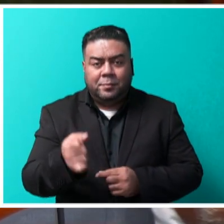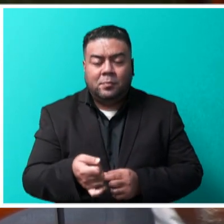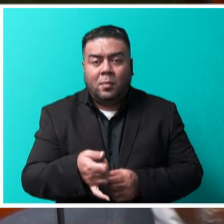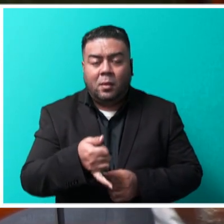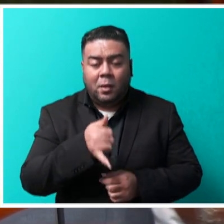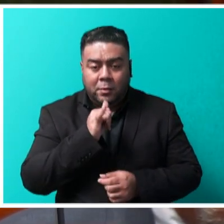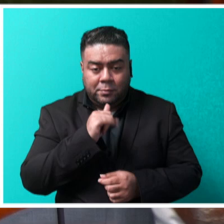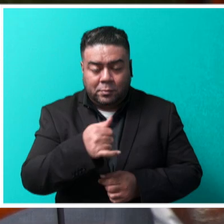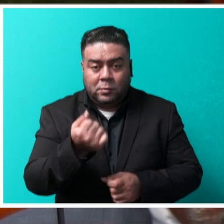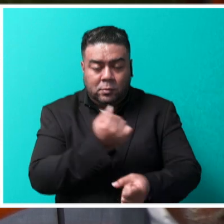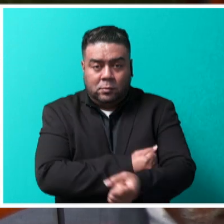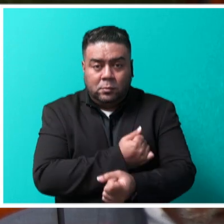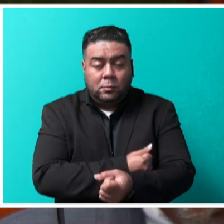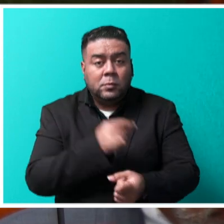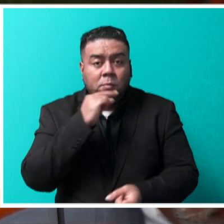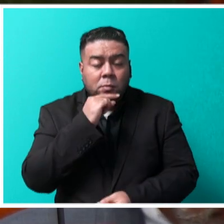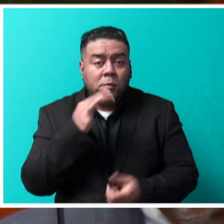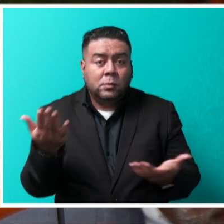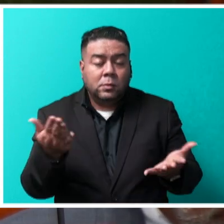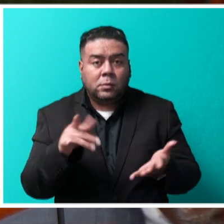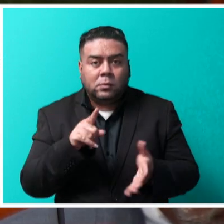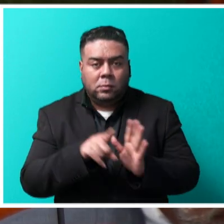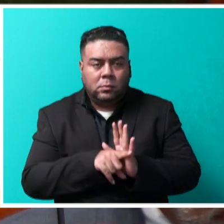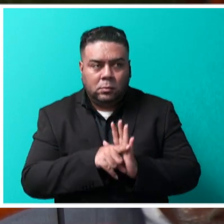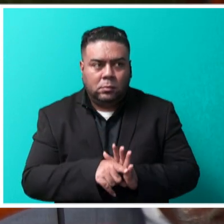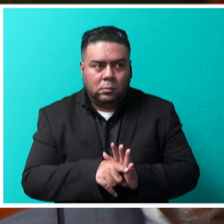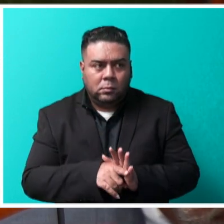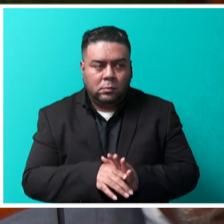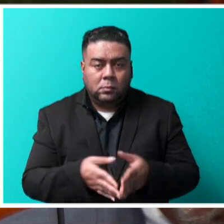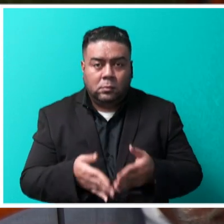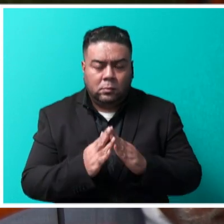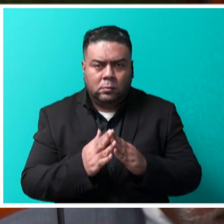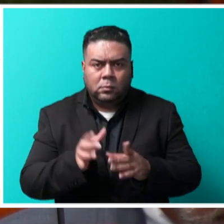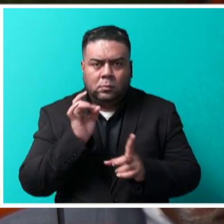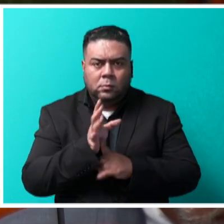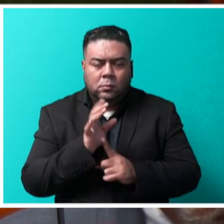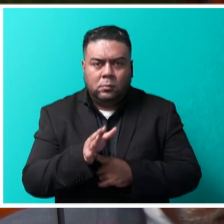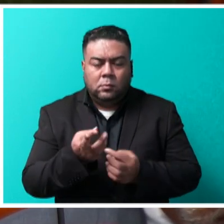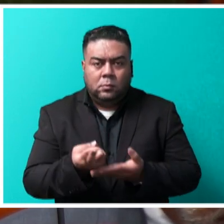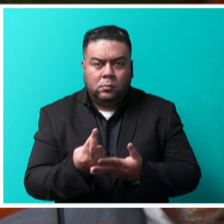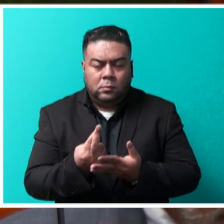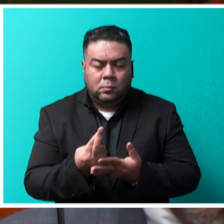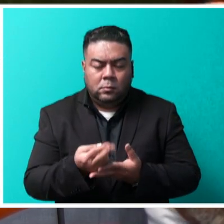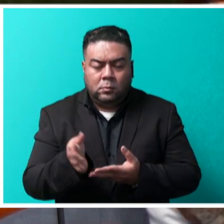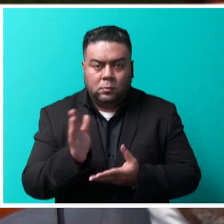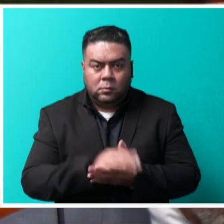recovery center for boys in Lautoka. The budget also supports setup of a specialized rehabilitation